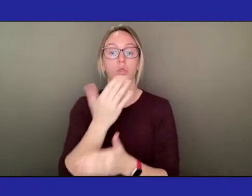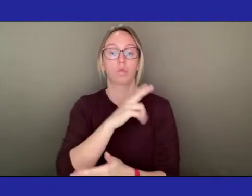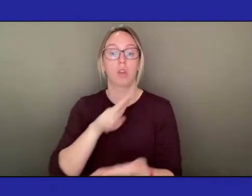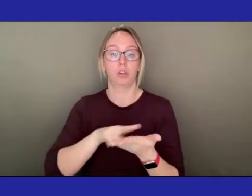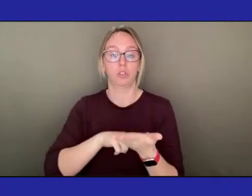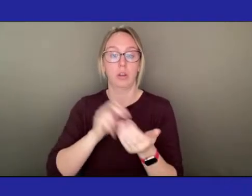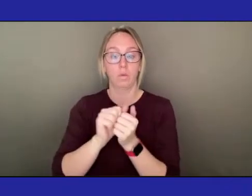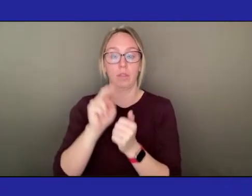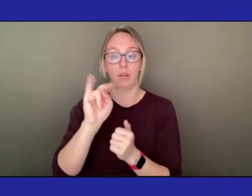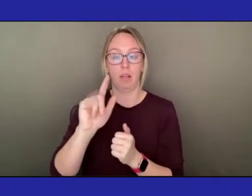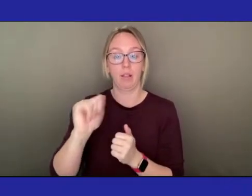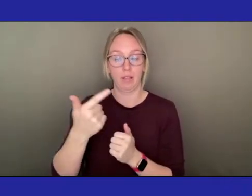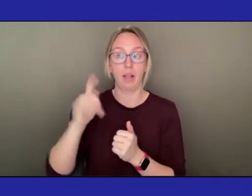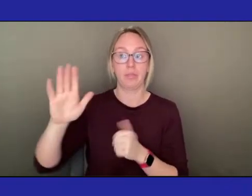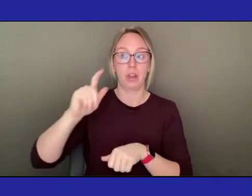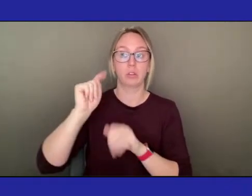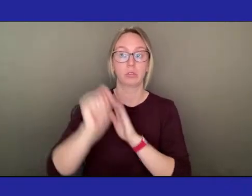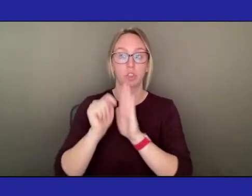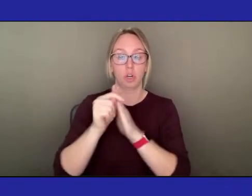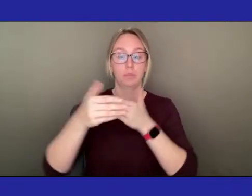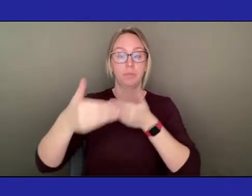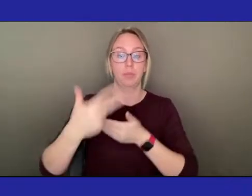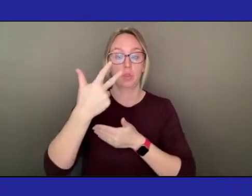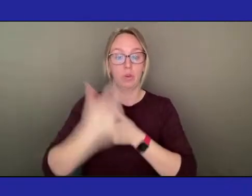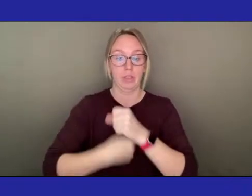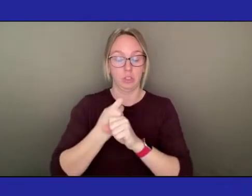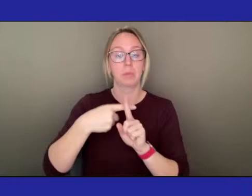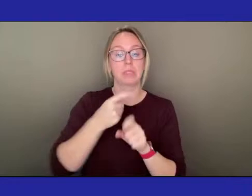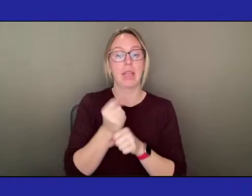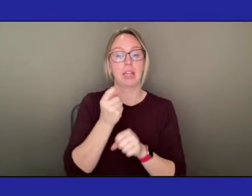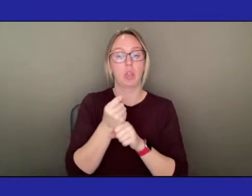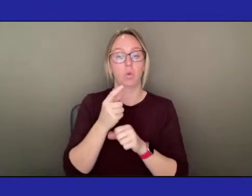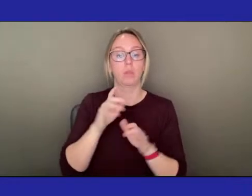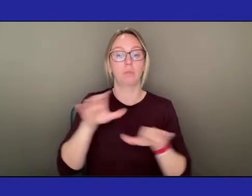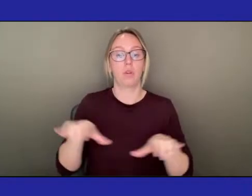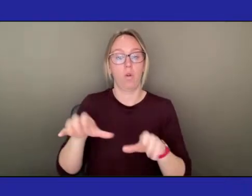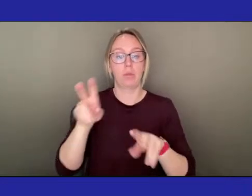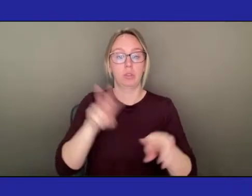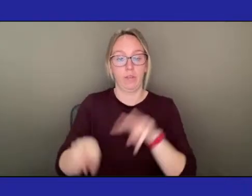years, and it will have an annual performance review period. The overall cost will not exceed